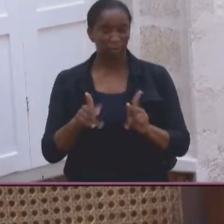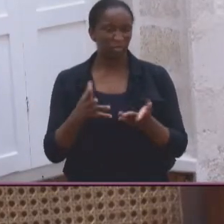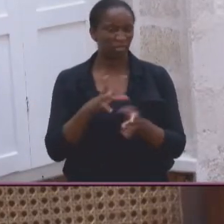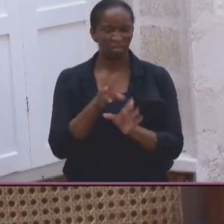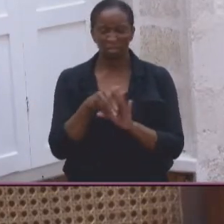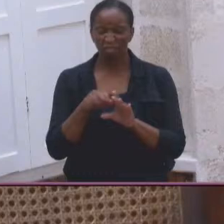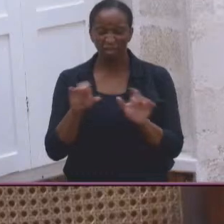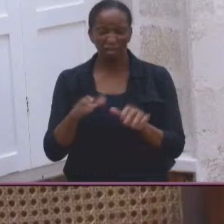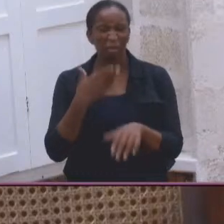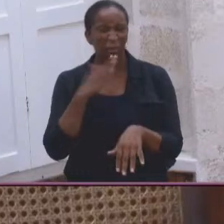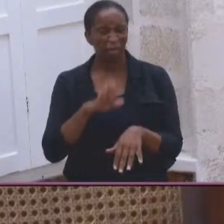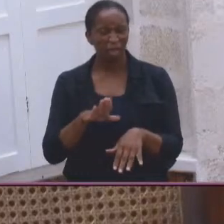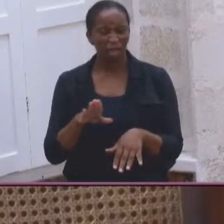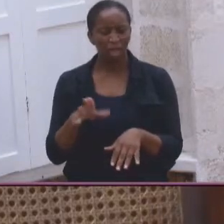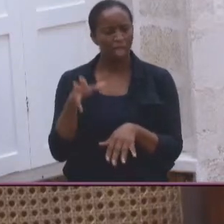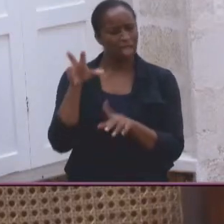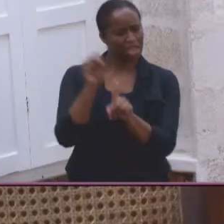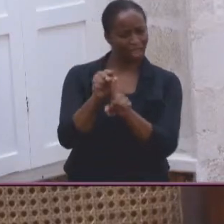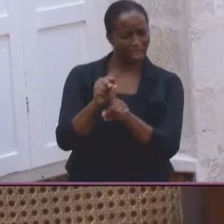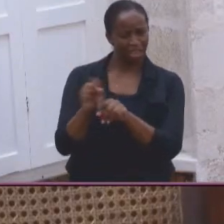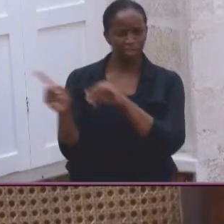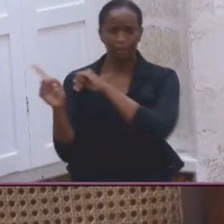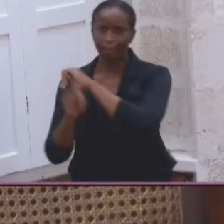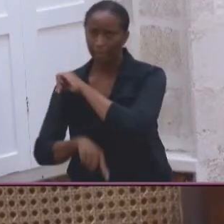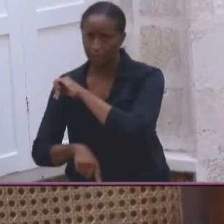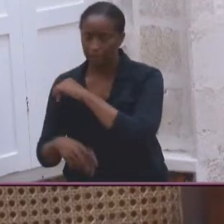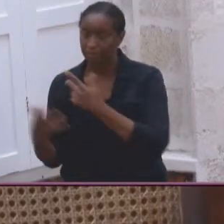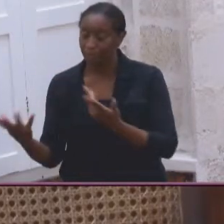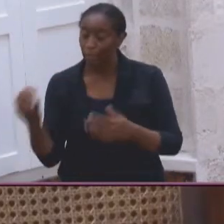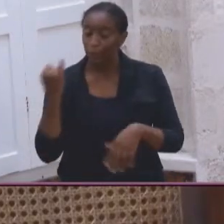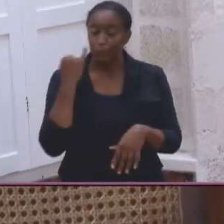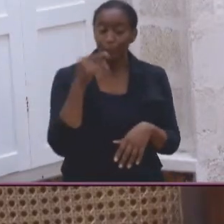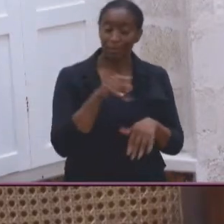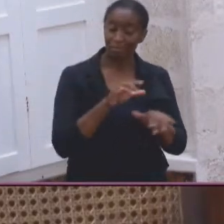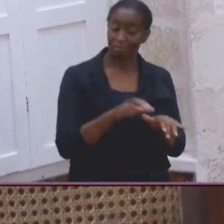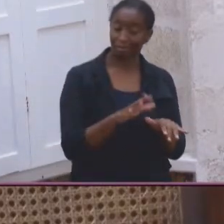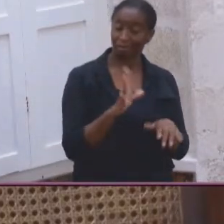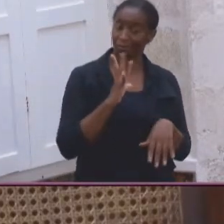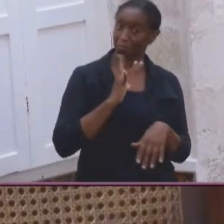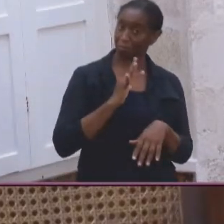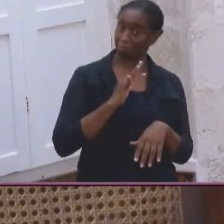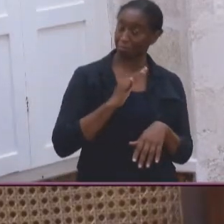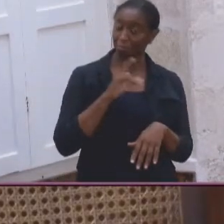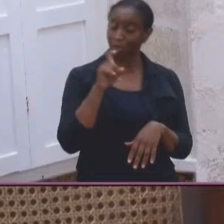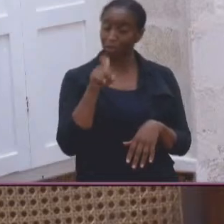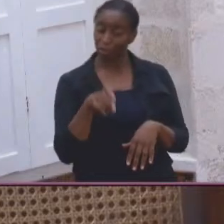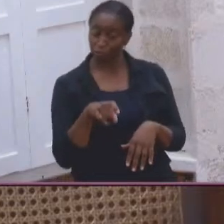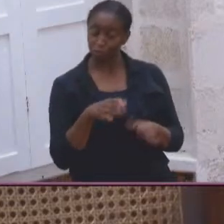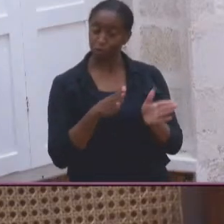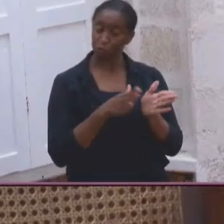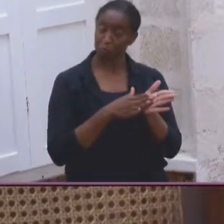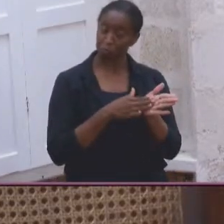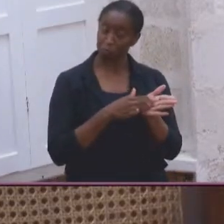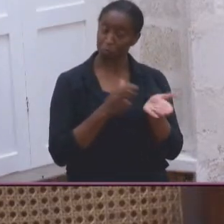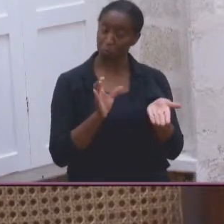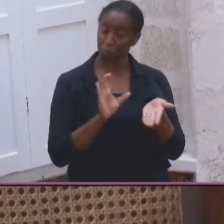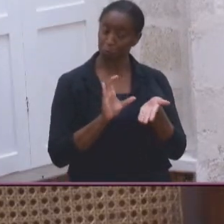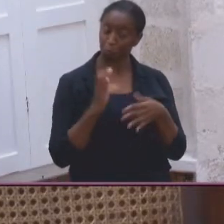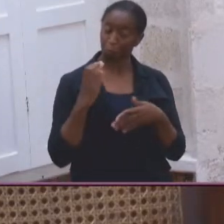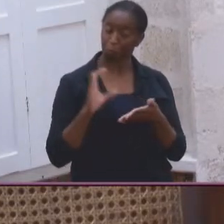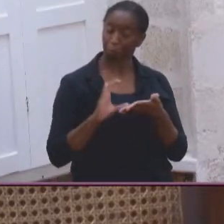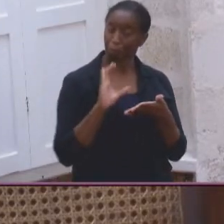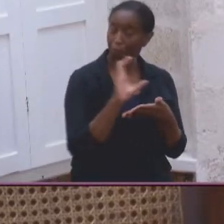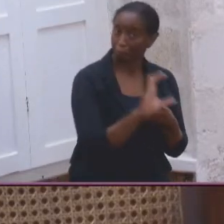you have land and it has suckwell on it and you keep it clean, you should be rewarded. You're doing a national service.